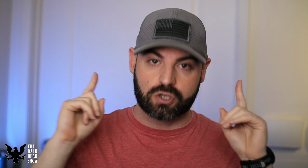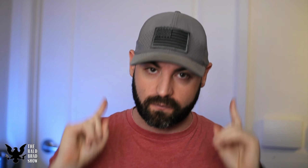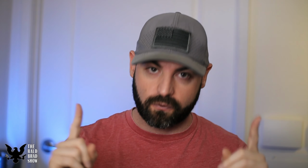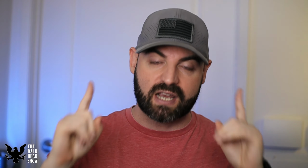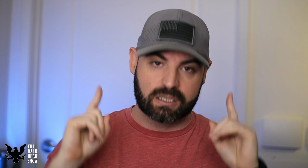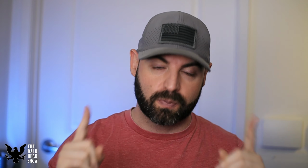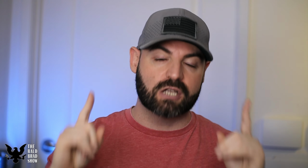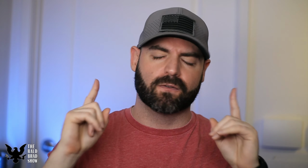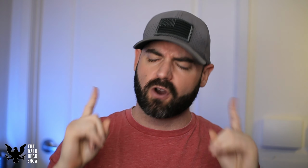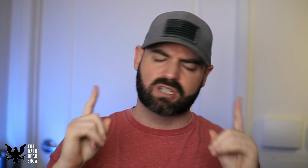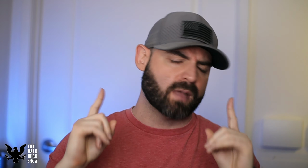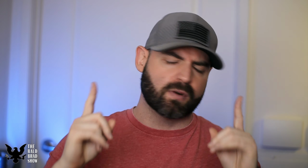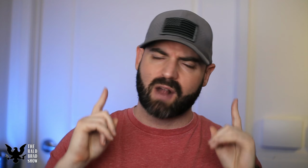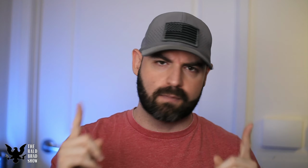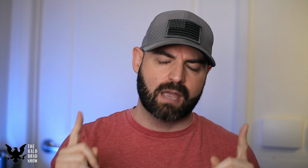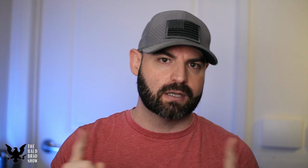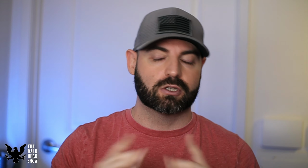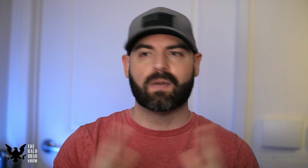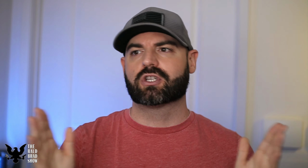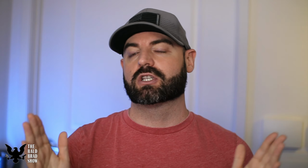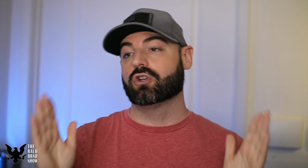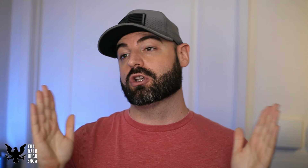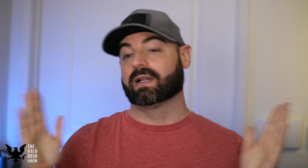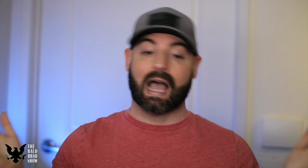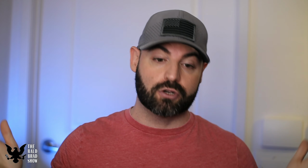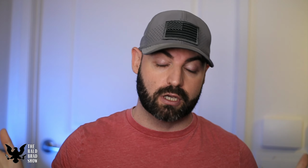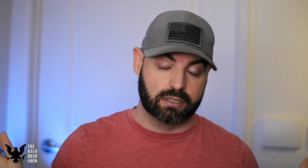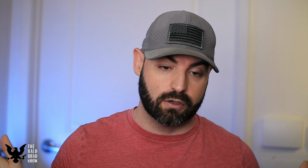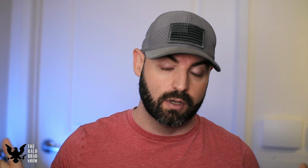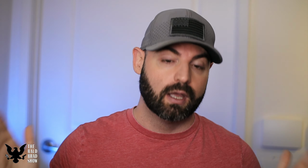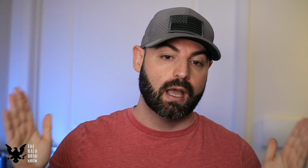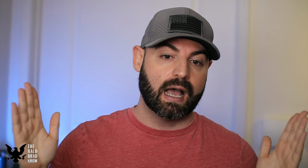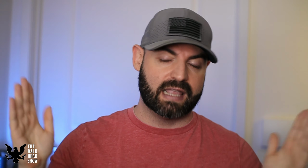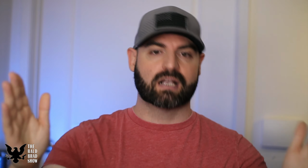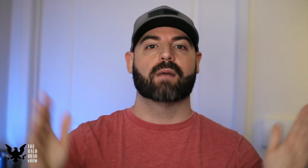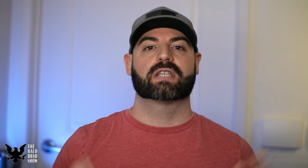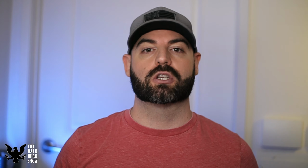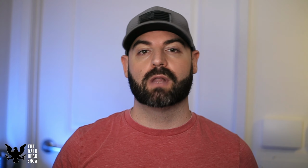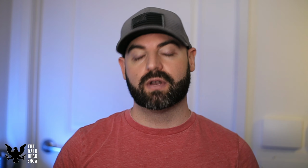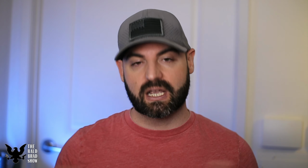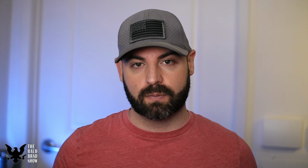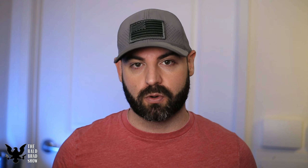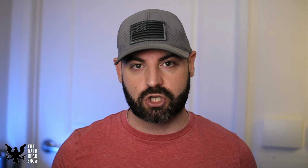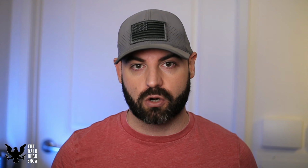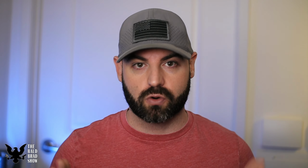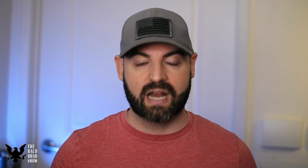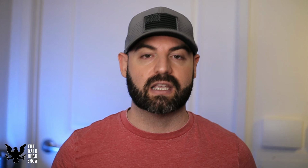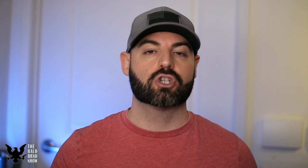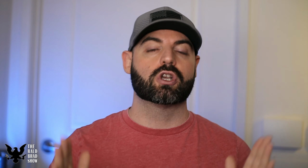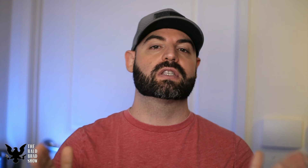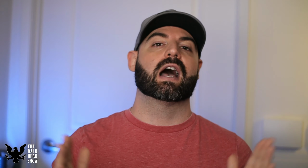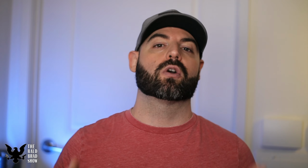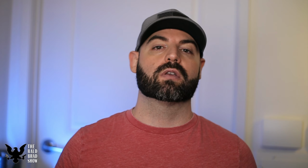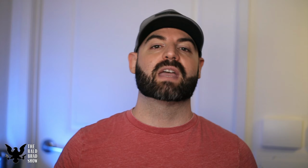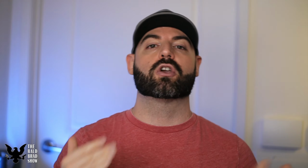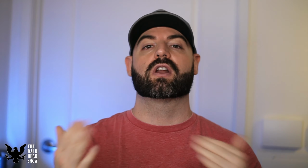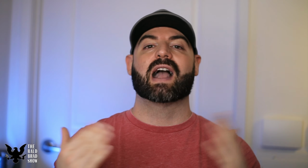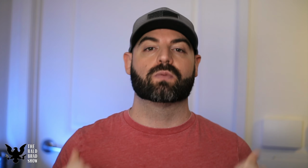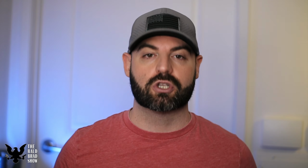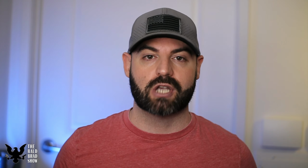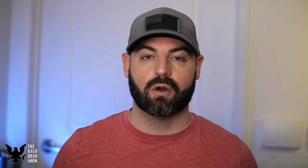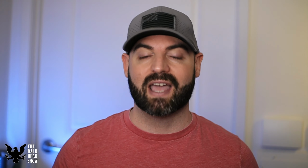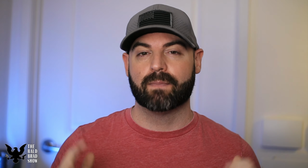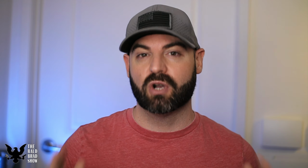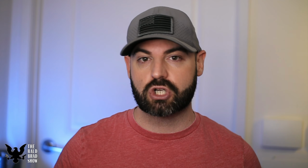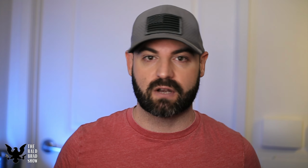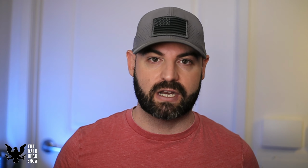you get to use your free speech, First Amendment right, baby, so much as YouTube allows you to, in the comment section below. It does support the channel greatly. It shows the algorithm that you're interacting